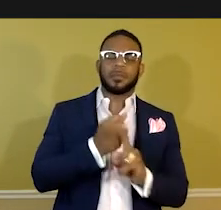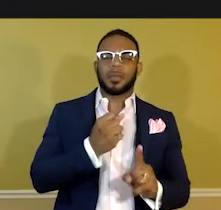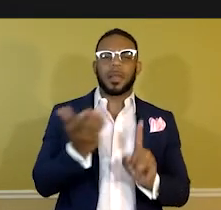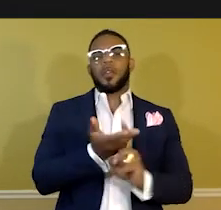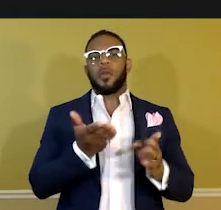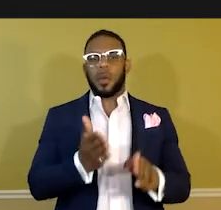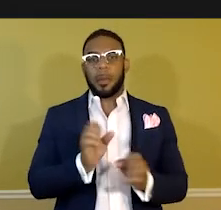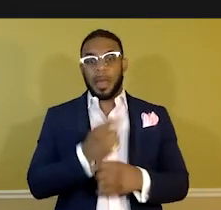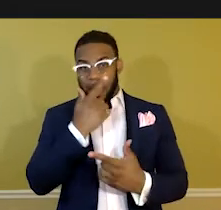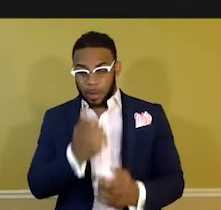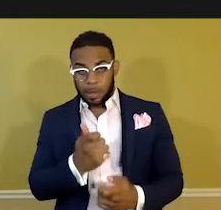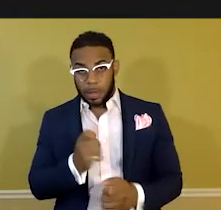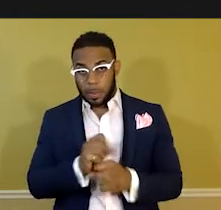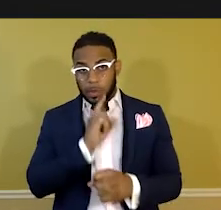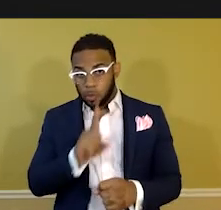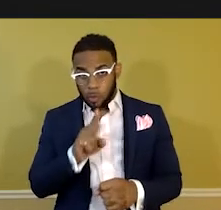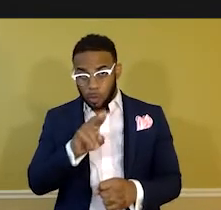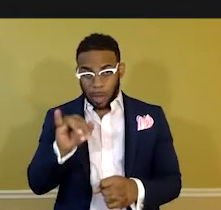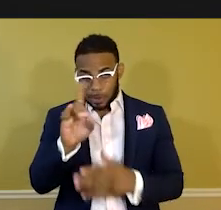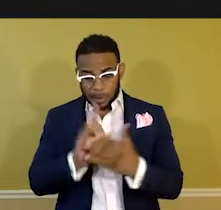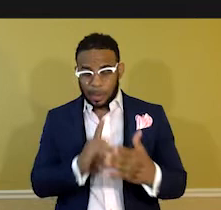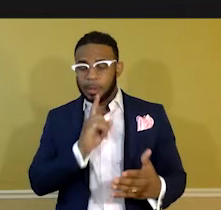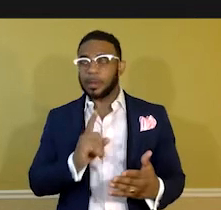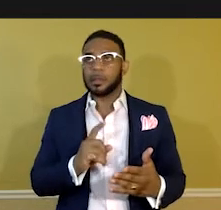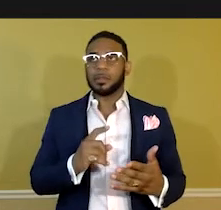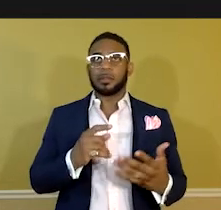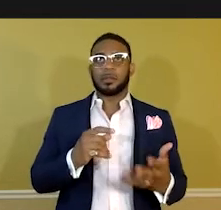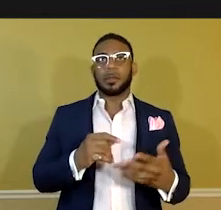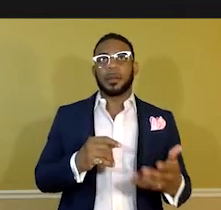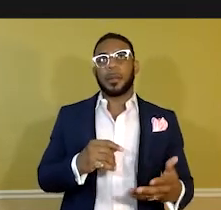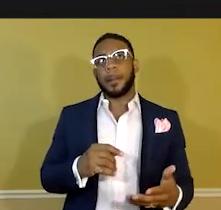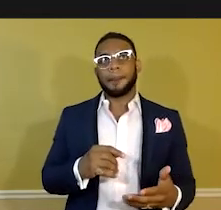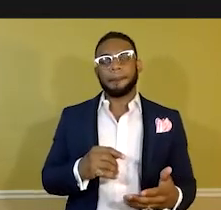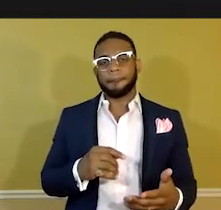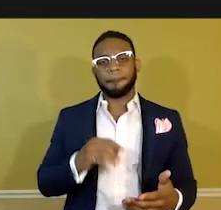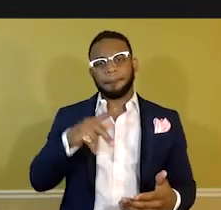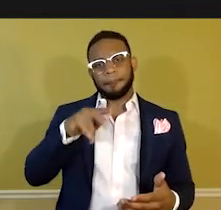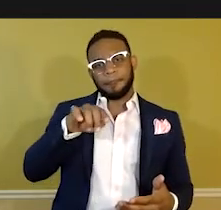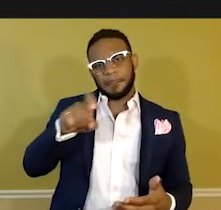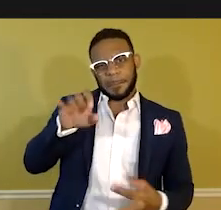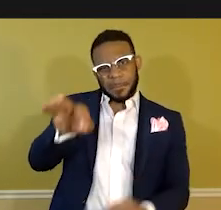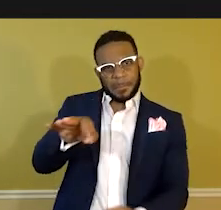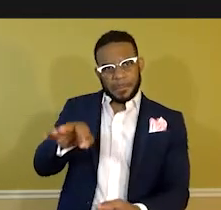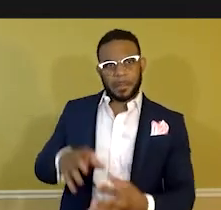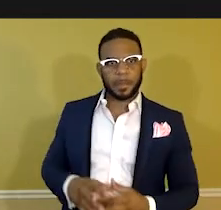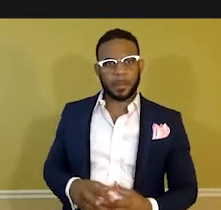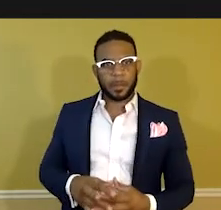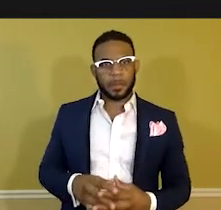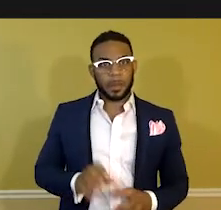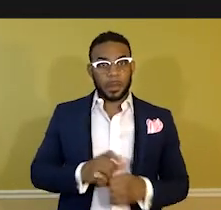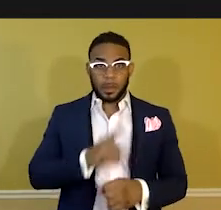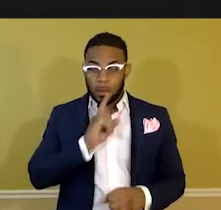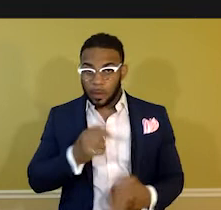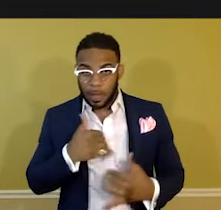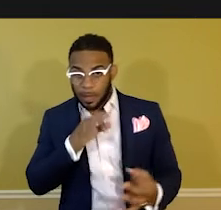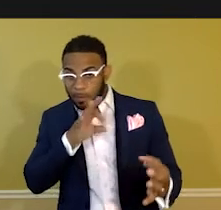interesting. Make sure that your UI design is, you know, is, is, is pixel perfect. Um, make sure that